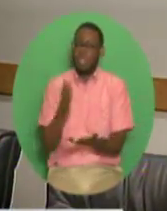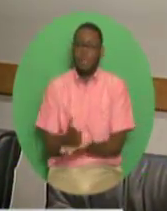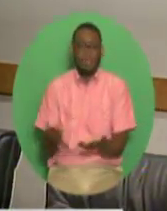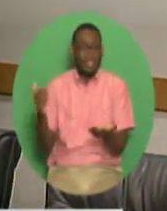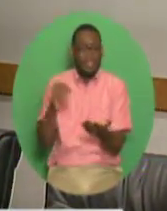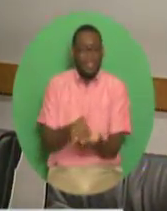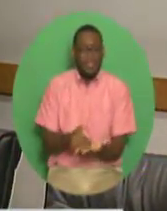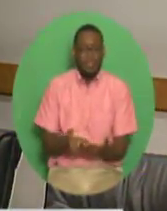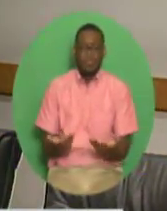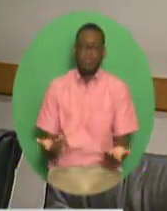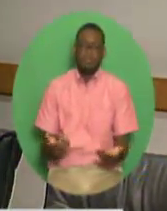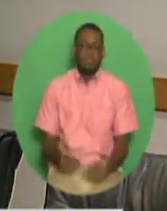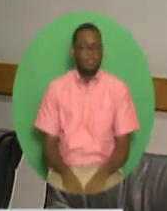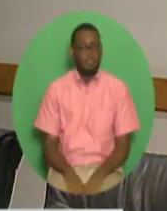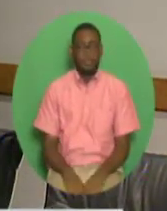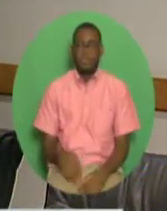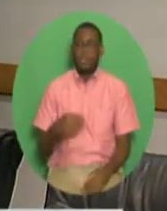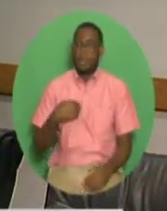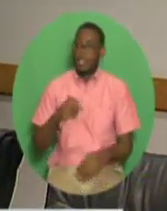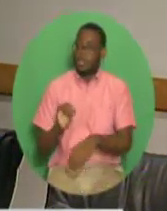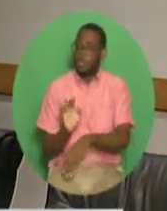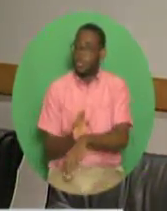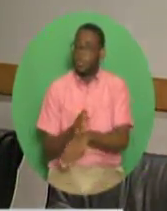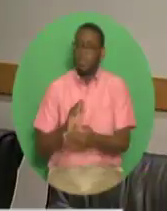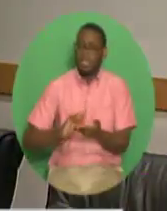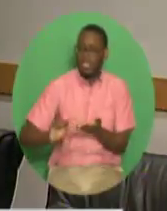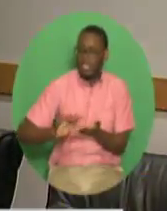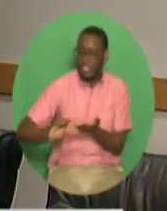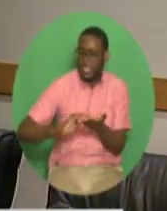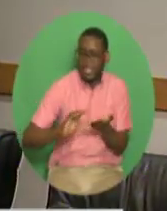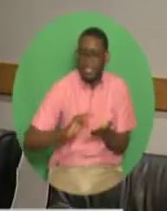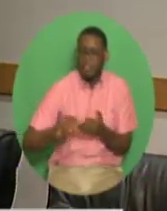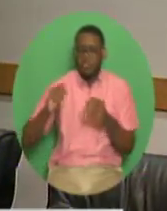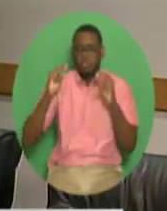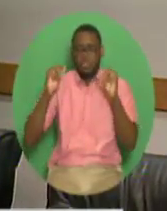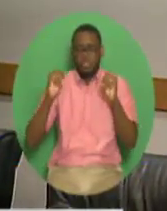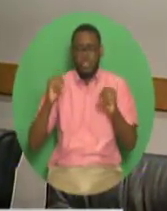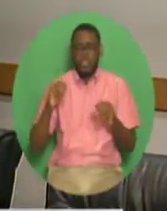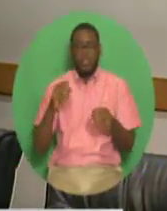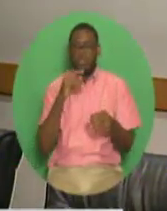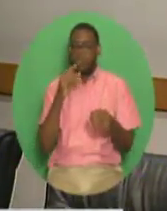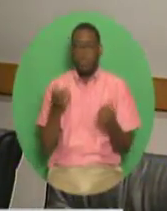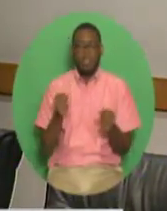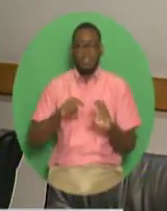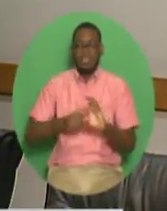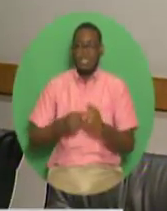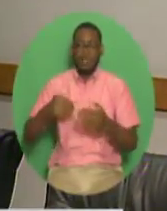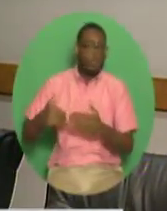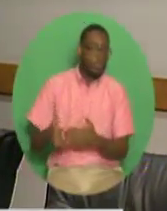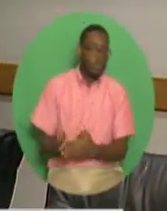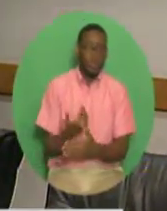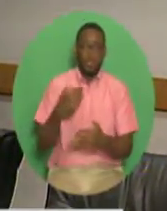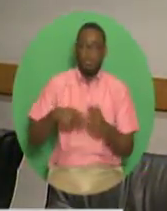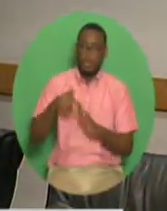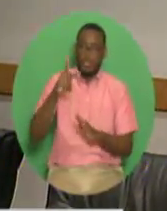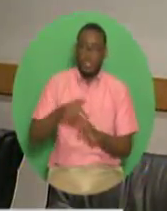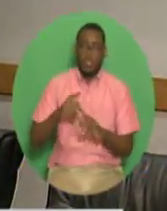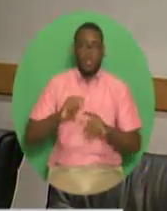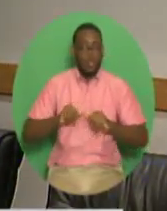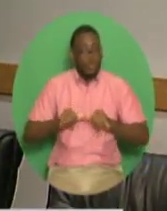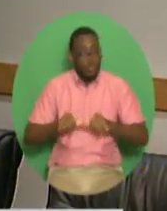ministries. It's not all about starting new projects. And I've spoken to a number of those on the other side, and they have shared that, and it's true to an